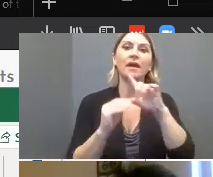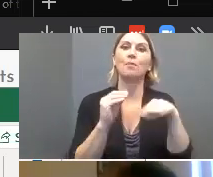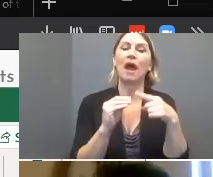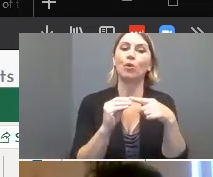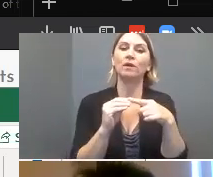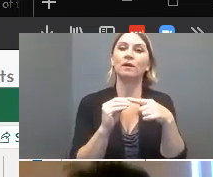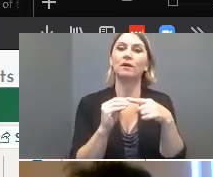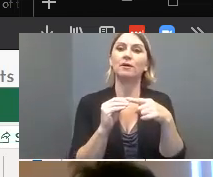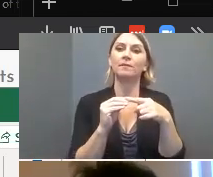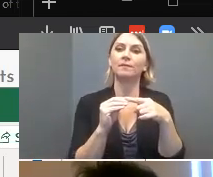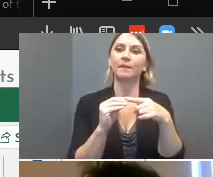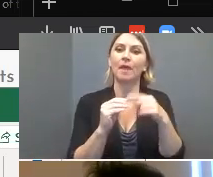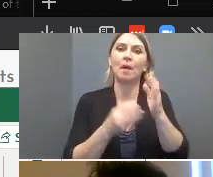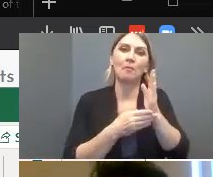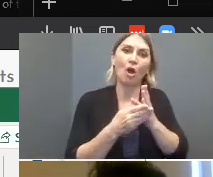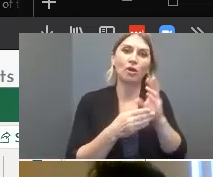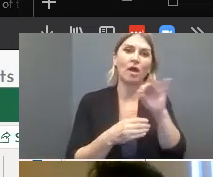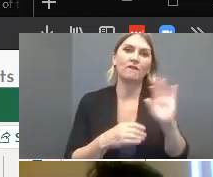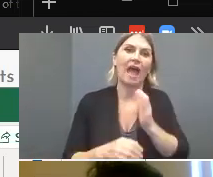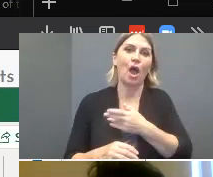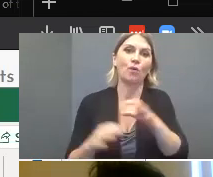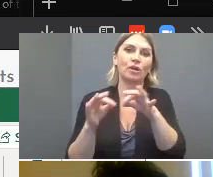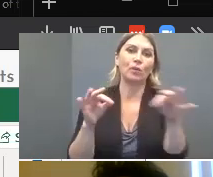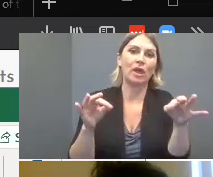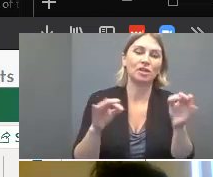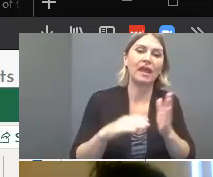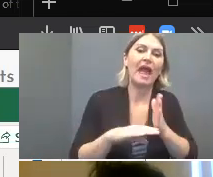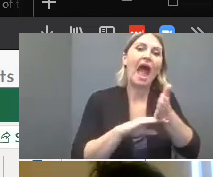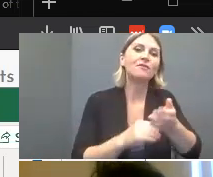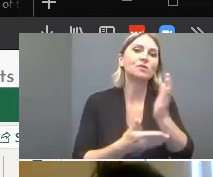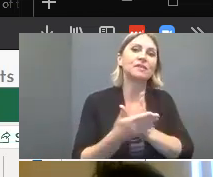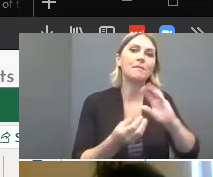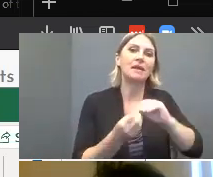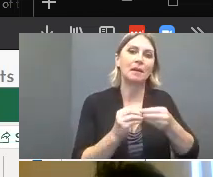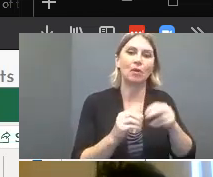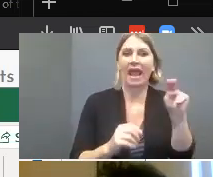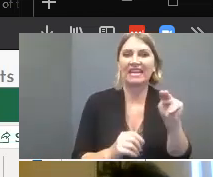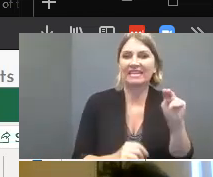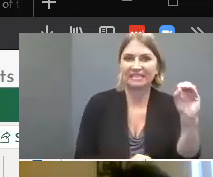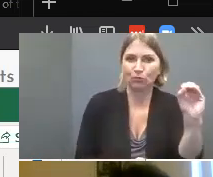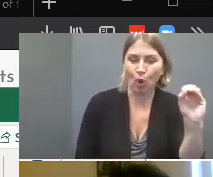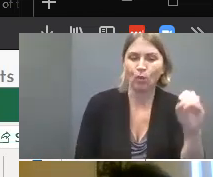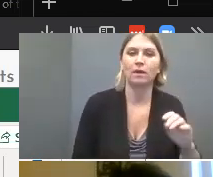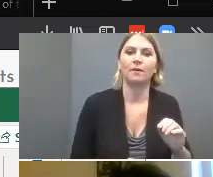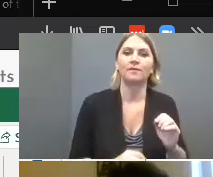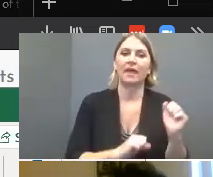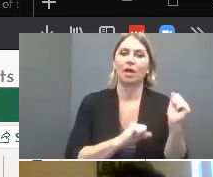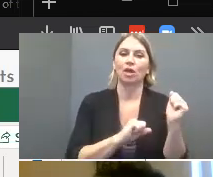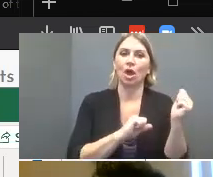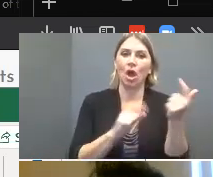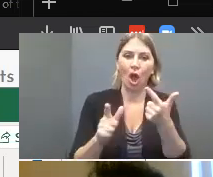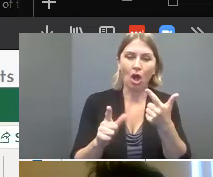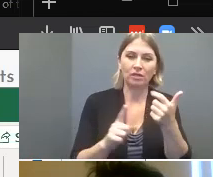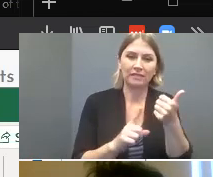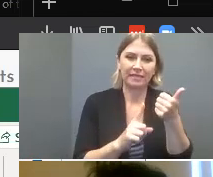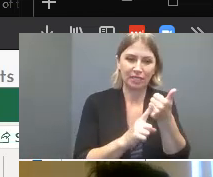the part of our equation after some number n0, after which every value of n